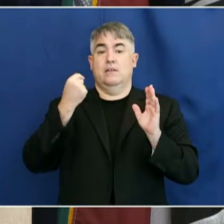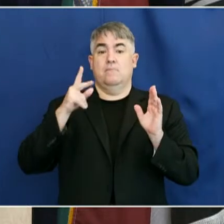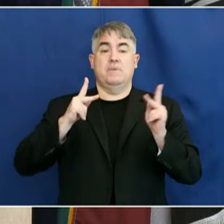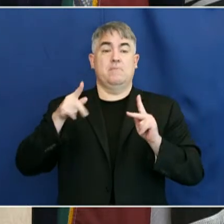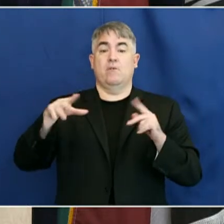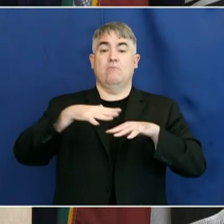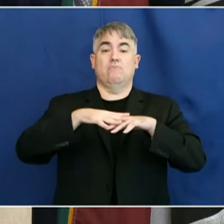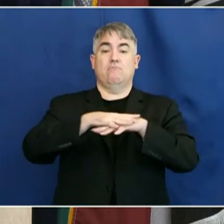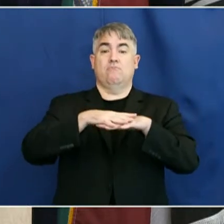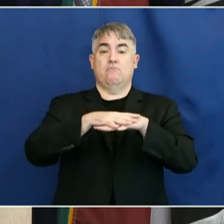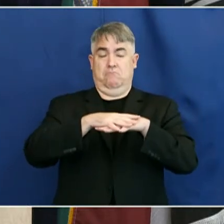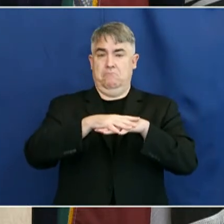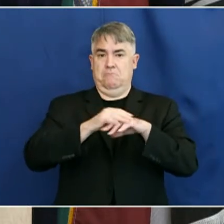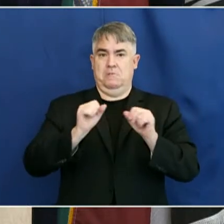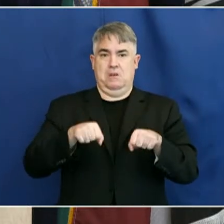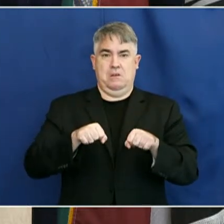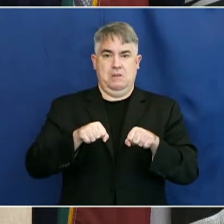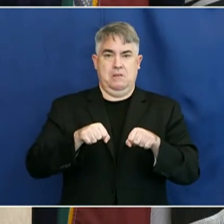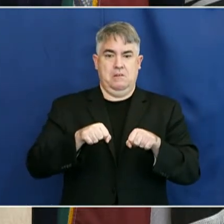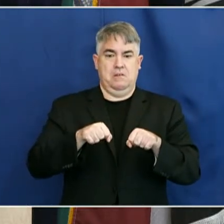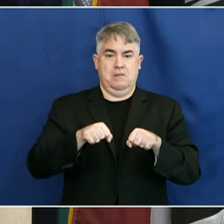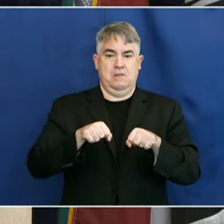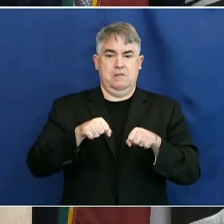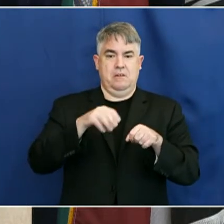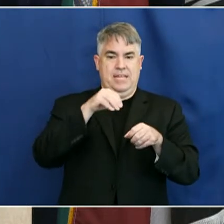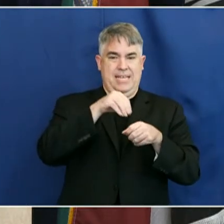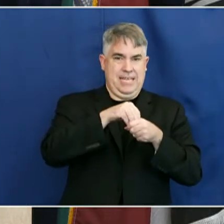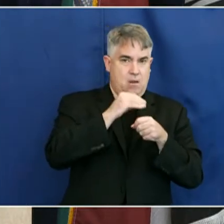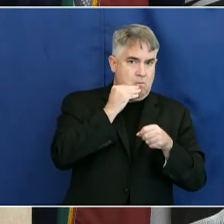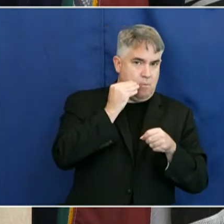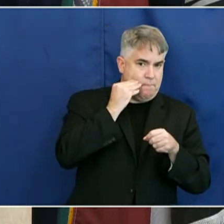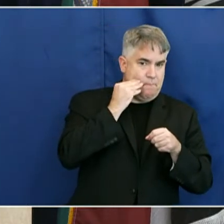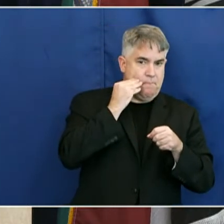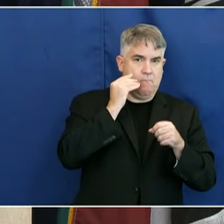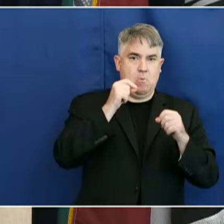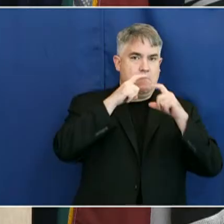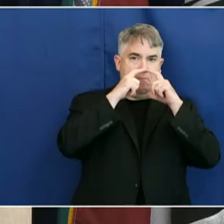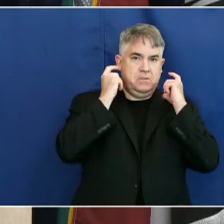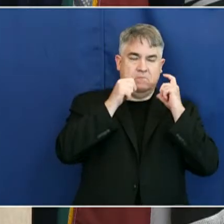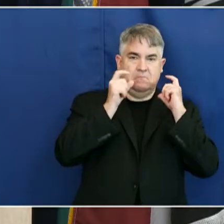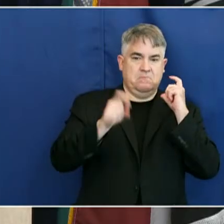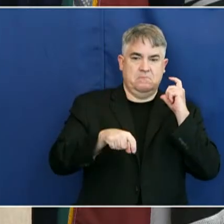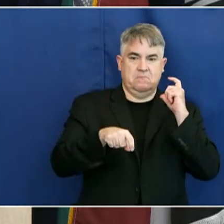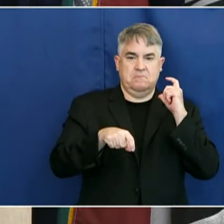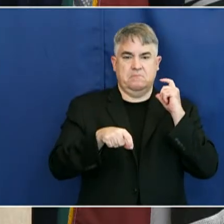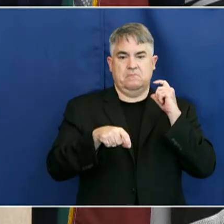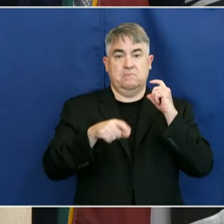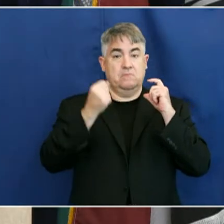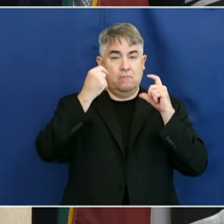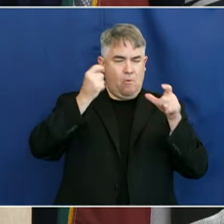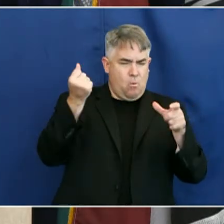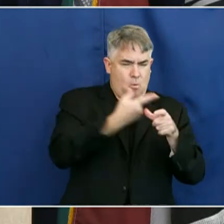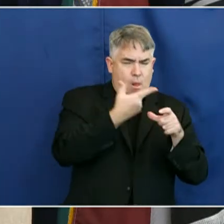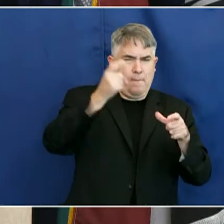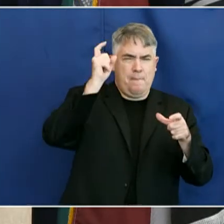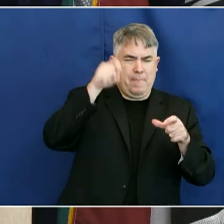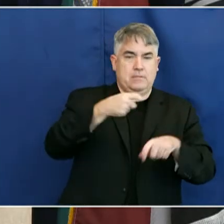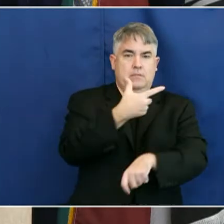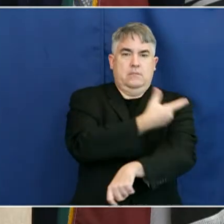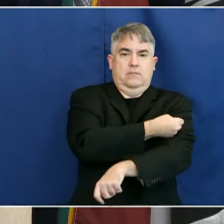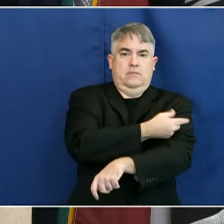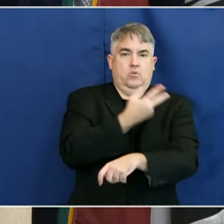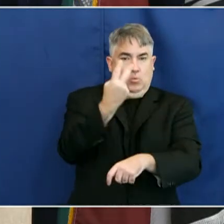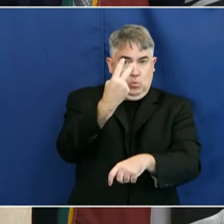vaccinated individuals can gather indoors without wearing a mask, and you can, if you are fully vaccinated, gather indoors